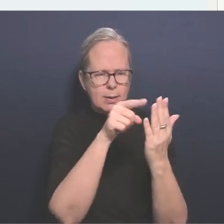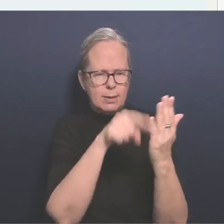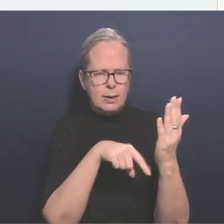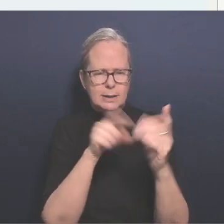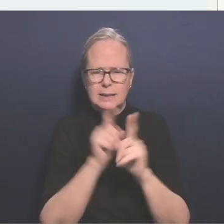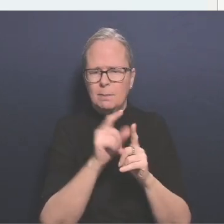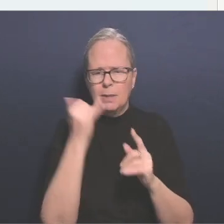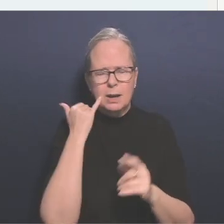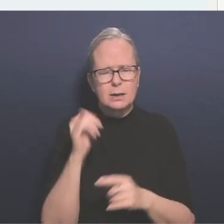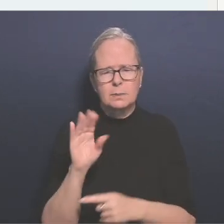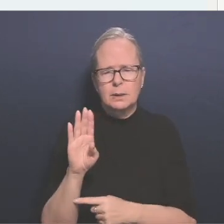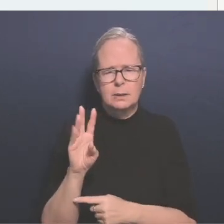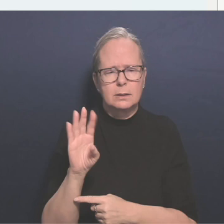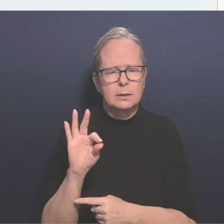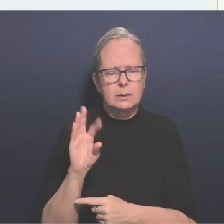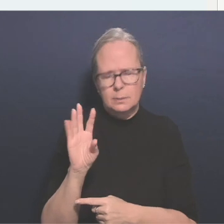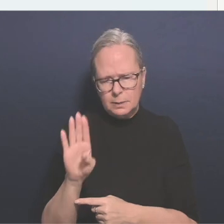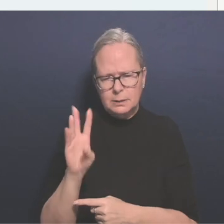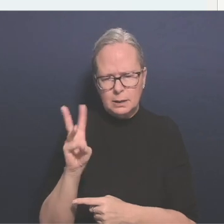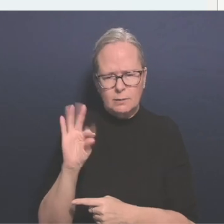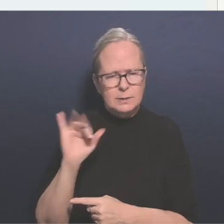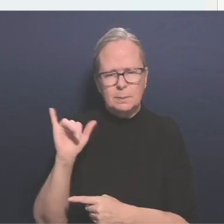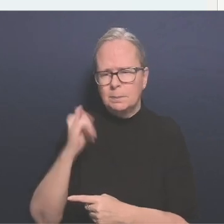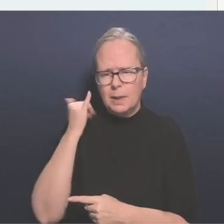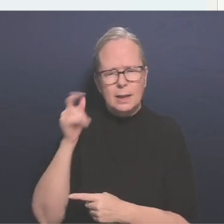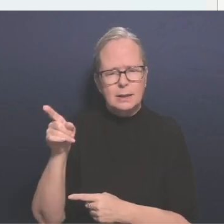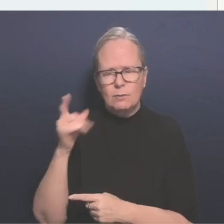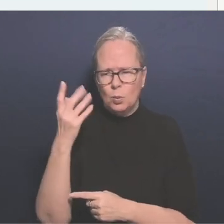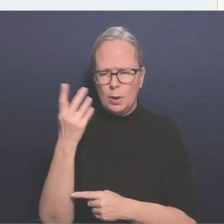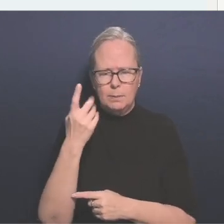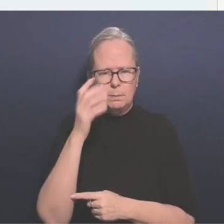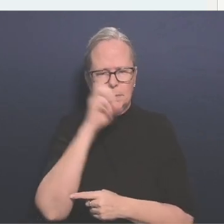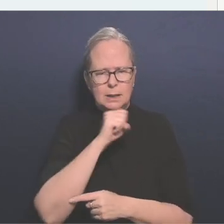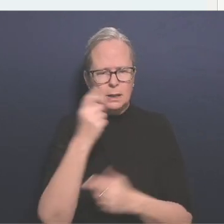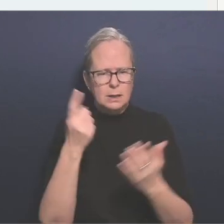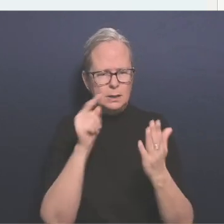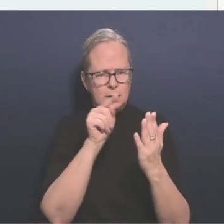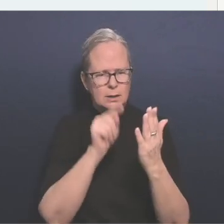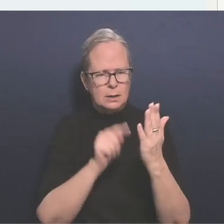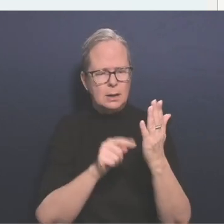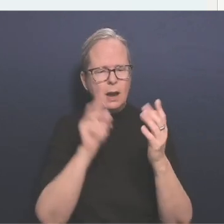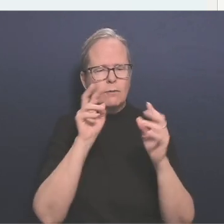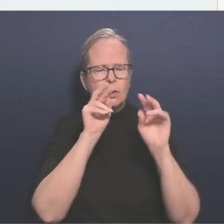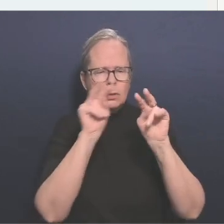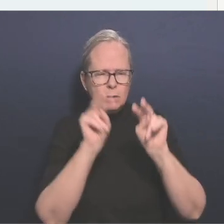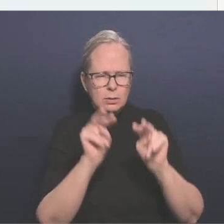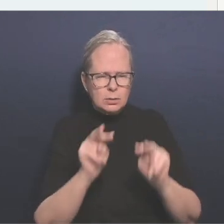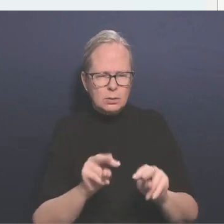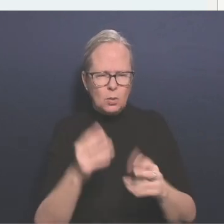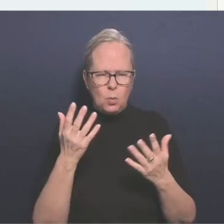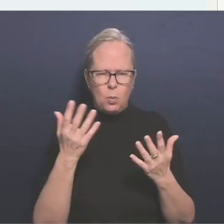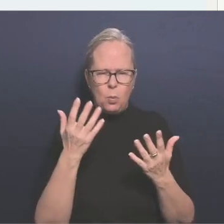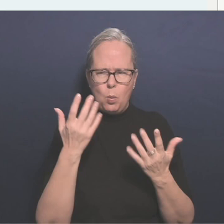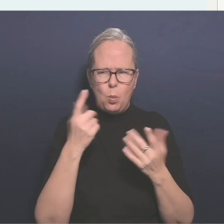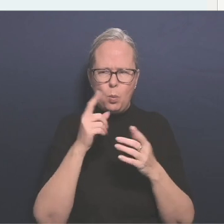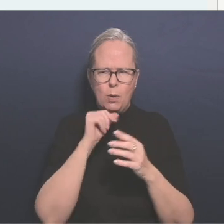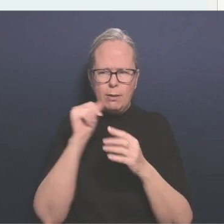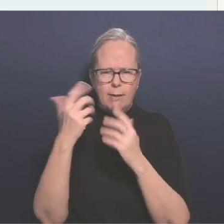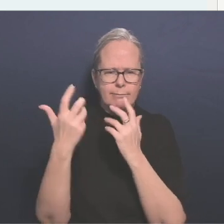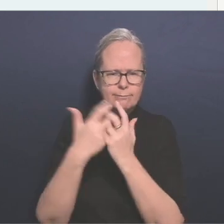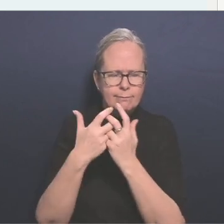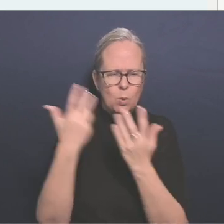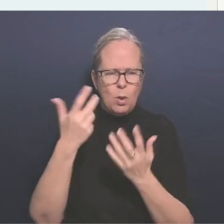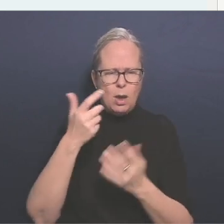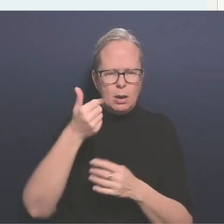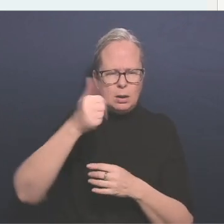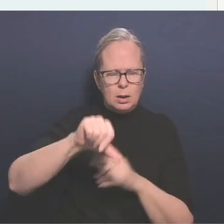are going to help you as you go through each step. So for example, one of the main barriers, as I